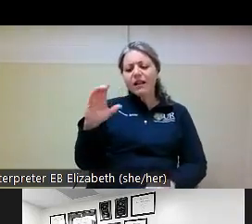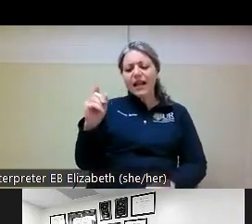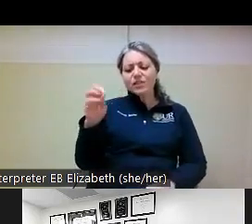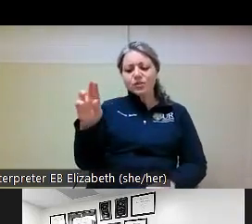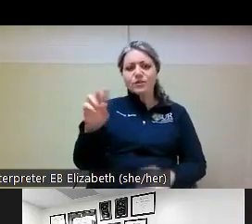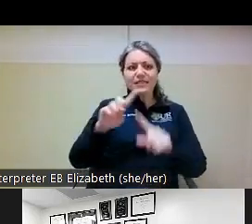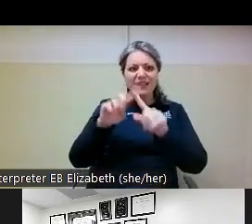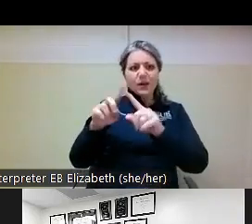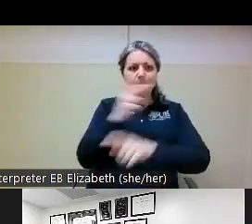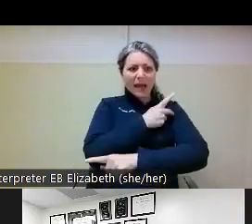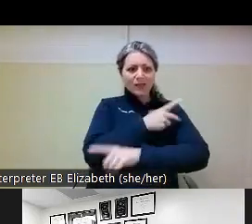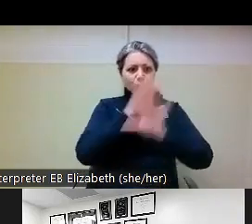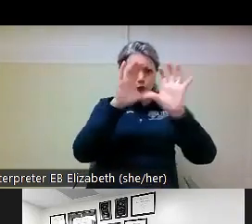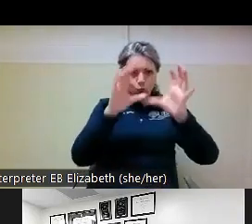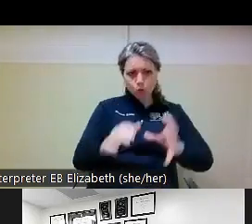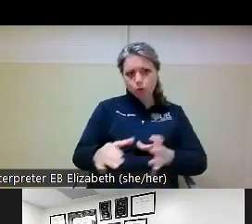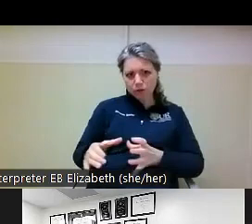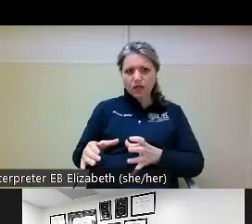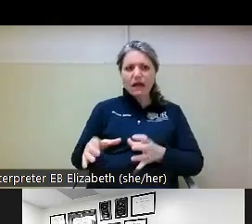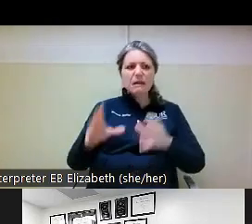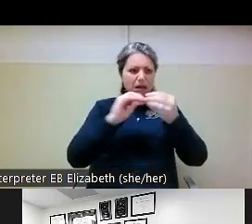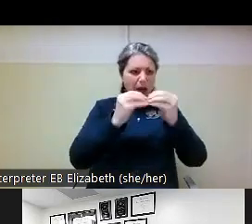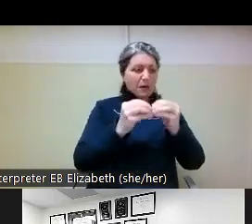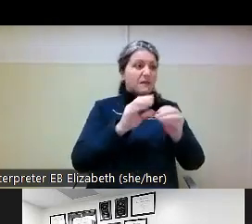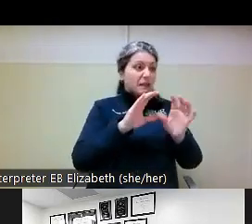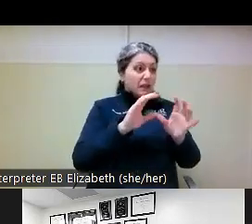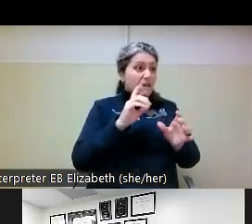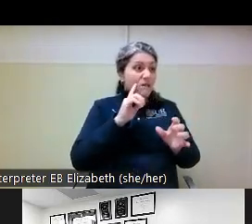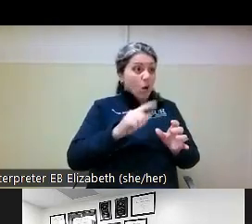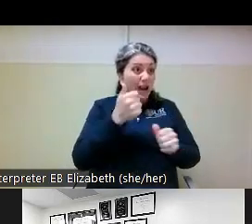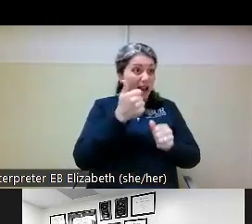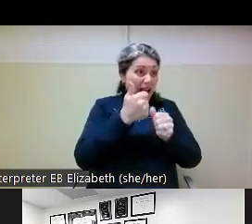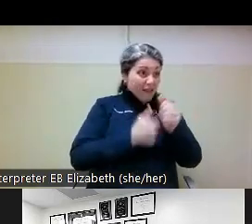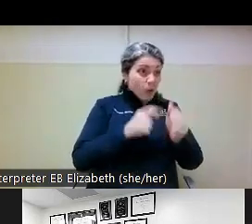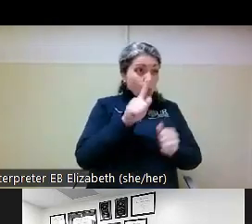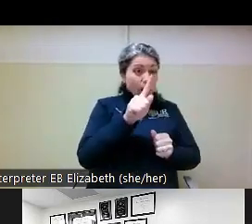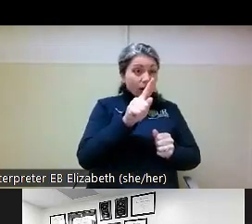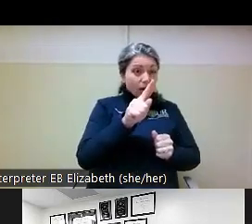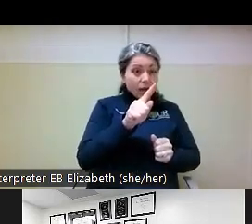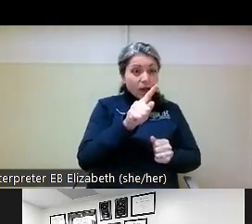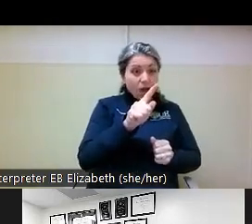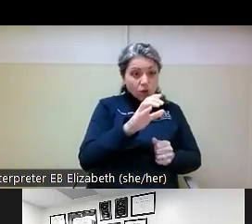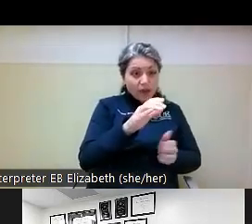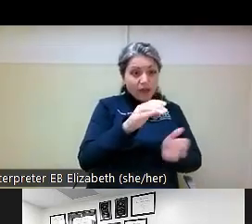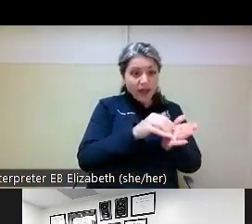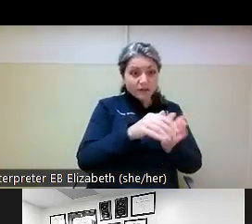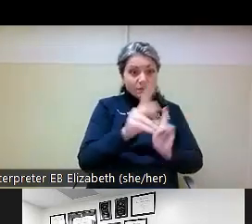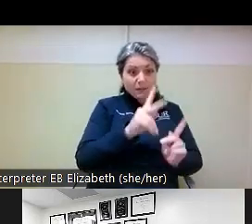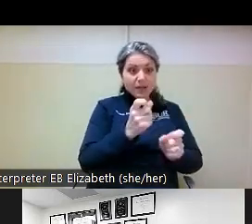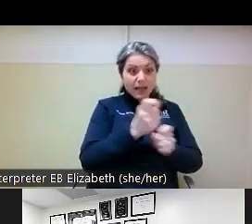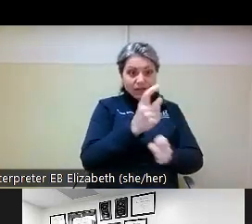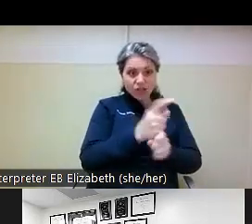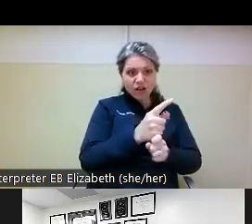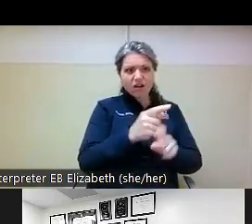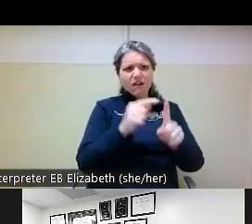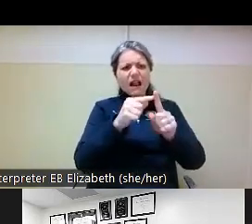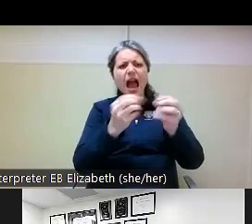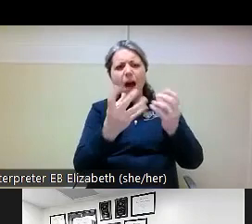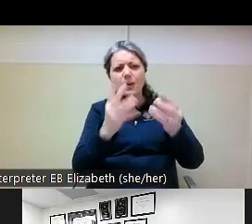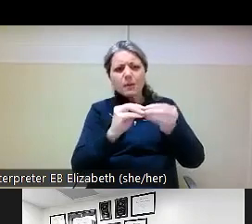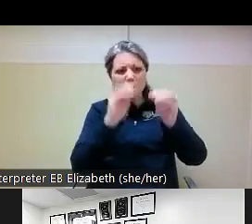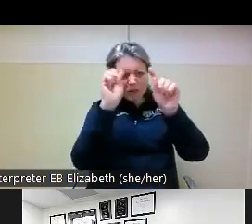groups in numbers of cases for every 100,000 person per year. So down here on the bottom, you can see the